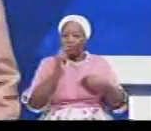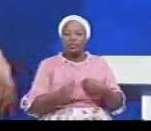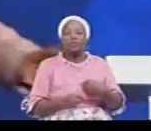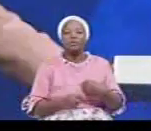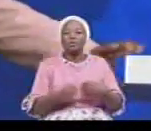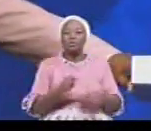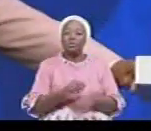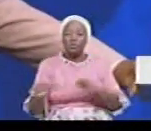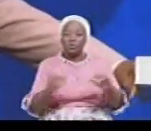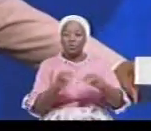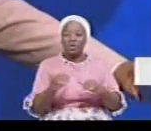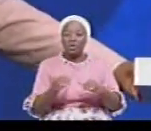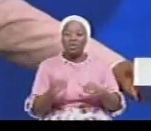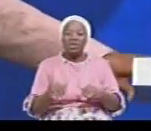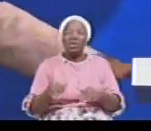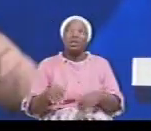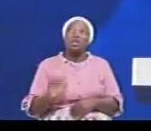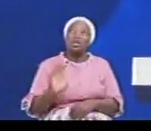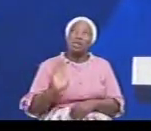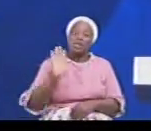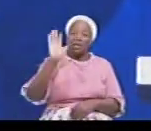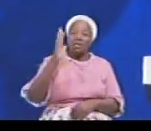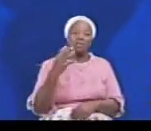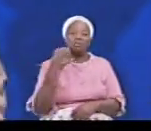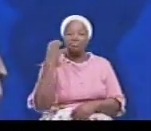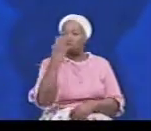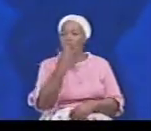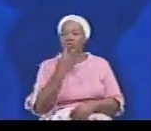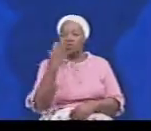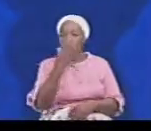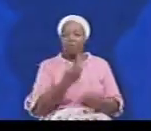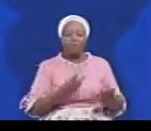demonstrating his glorious visitation.